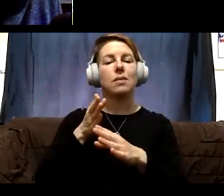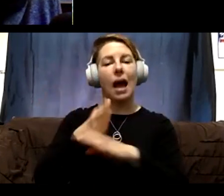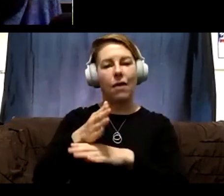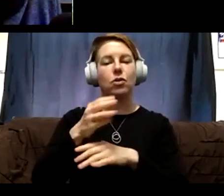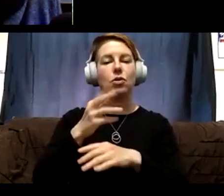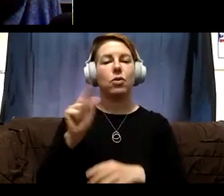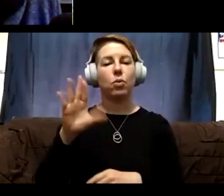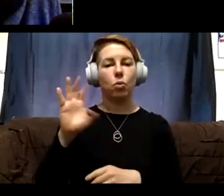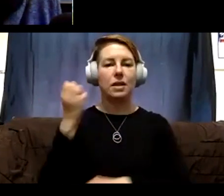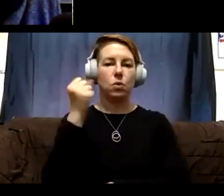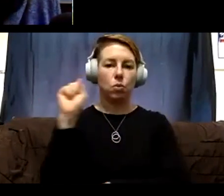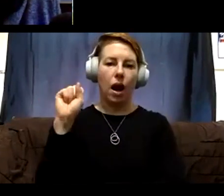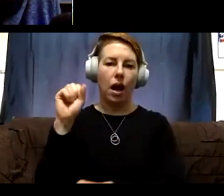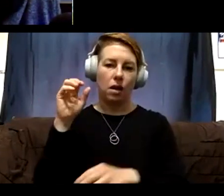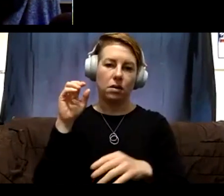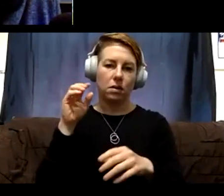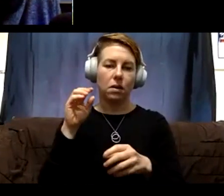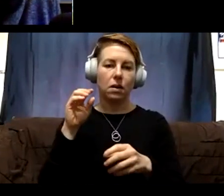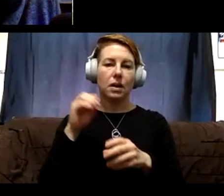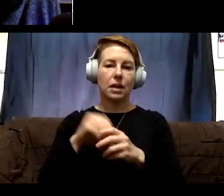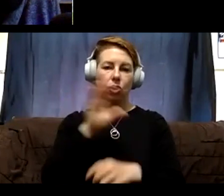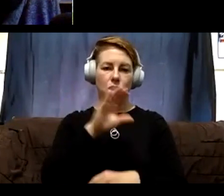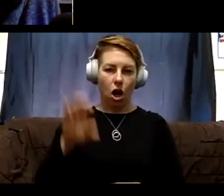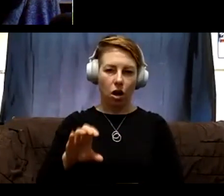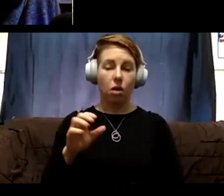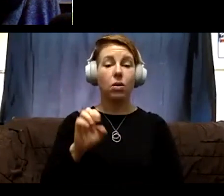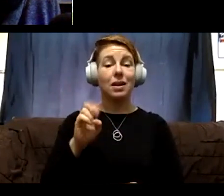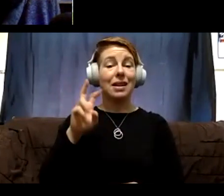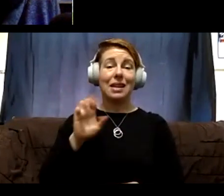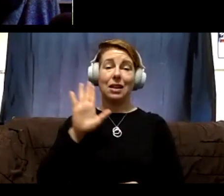Eve's poetry is incredible. And